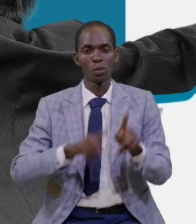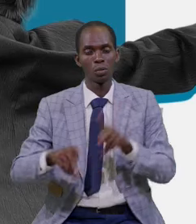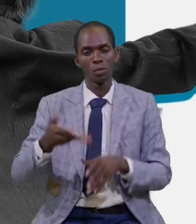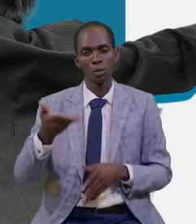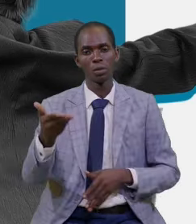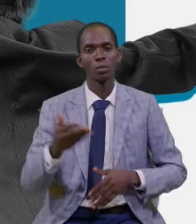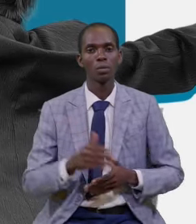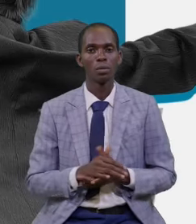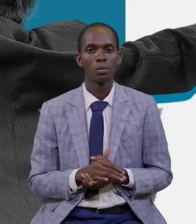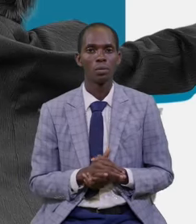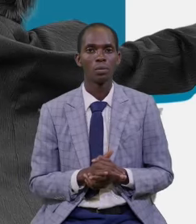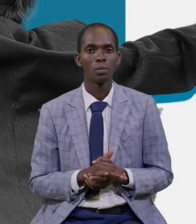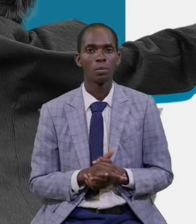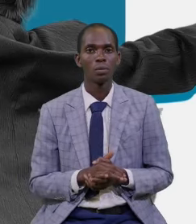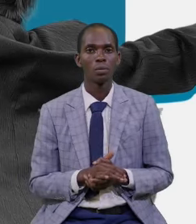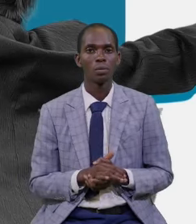Please